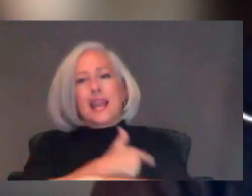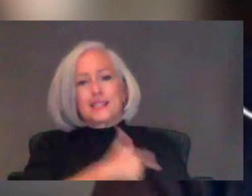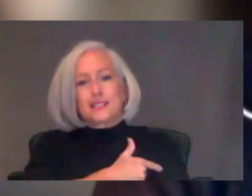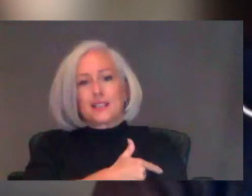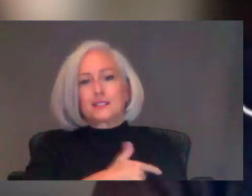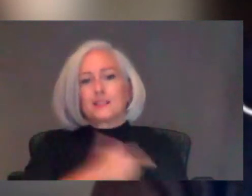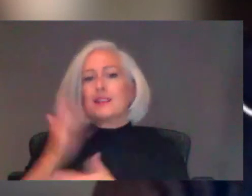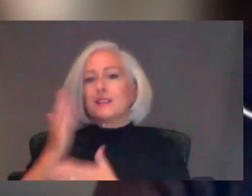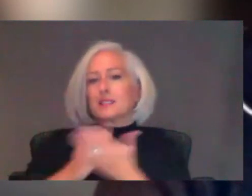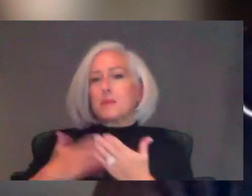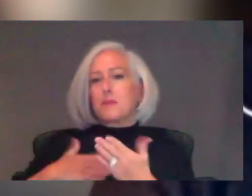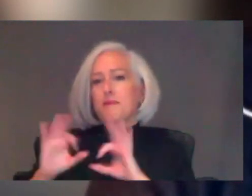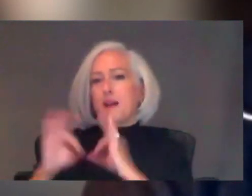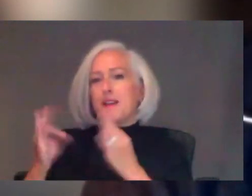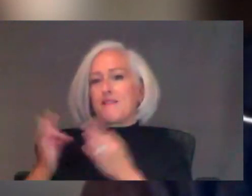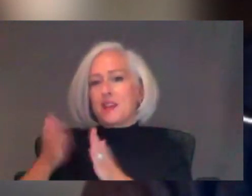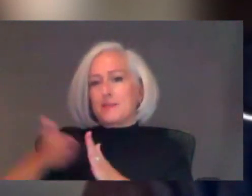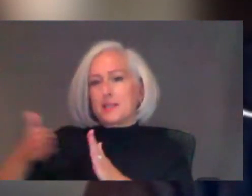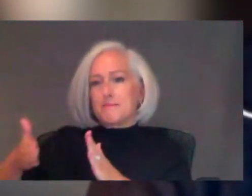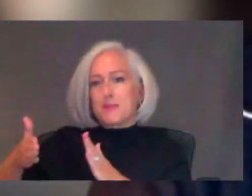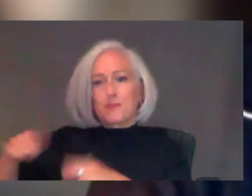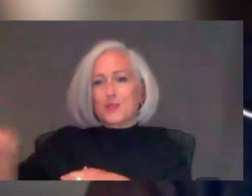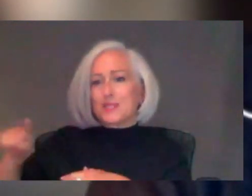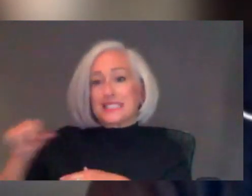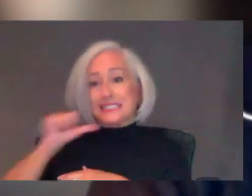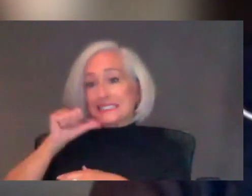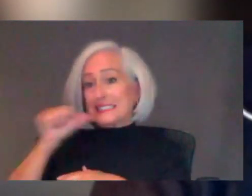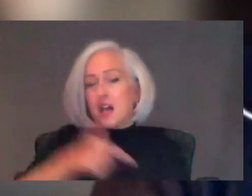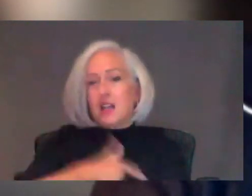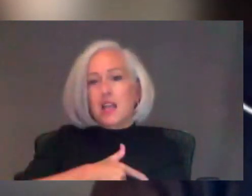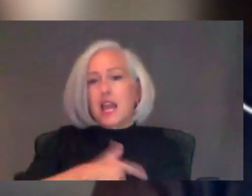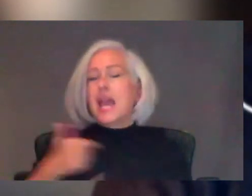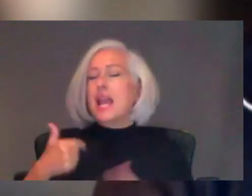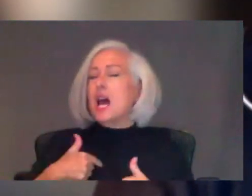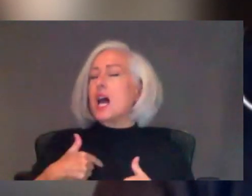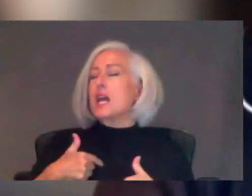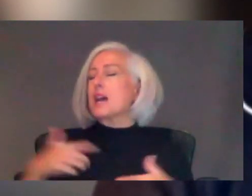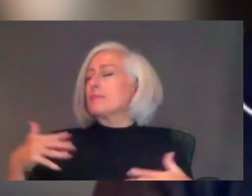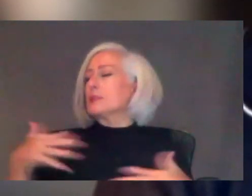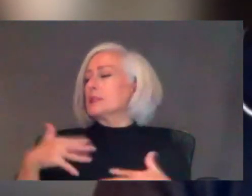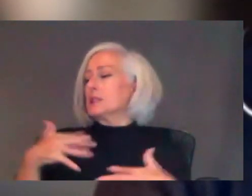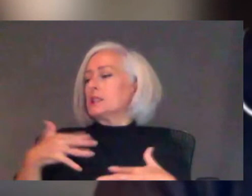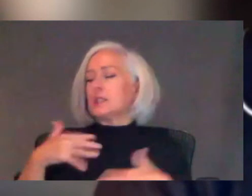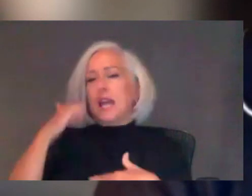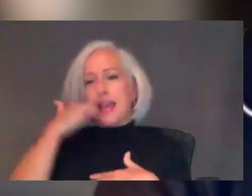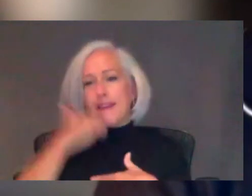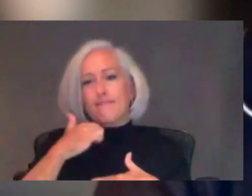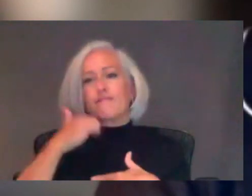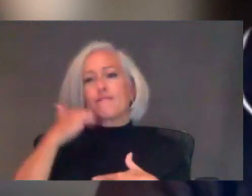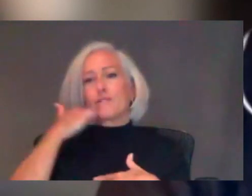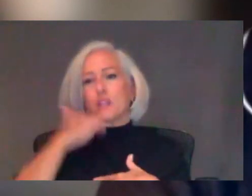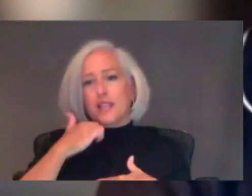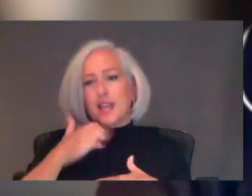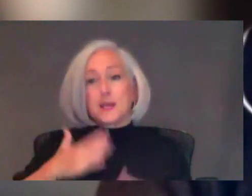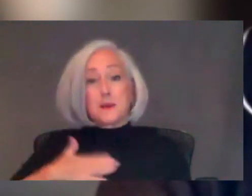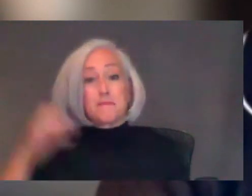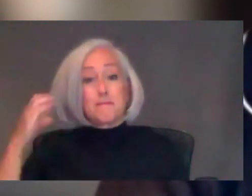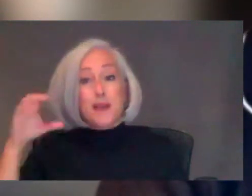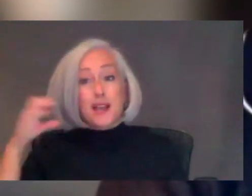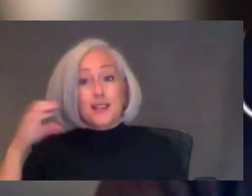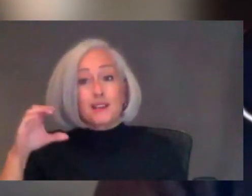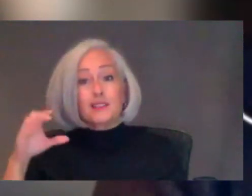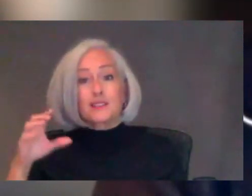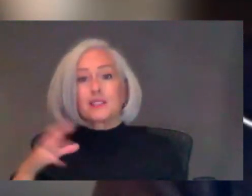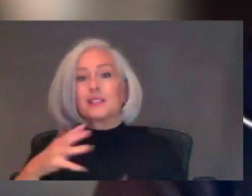is extremely important to me, and we don't get to see each other like we used to, even with everything